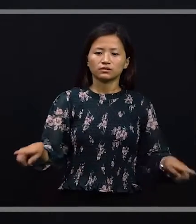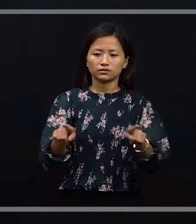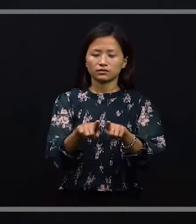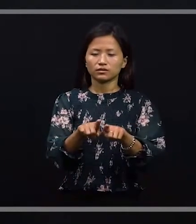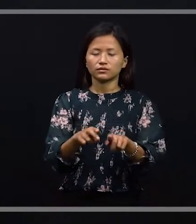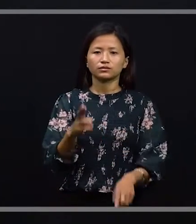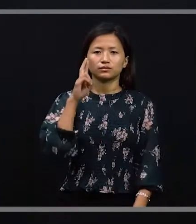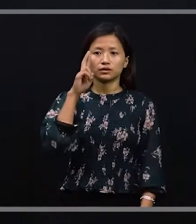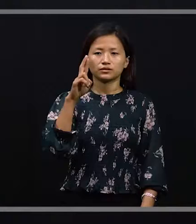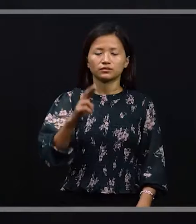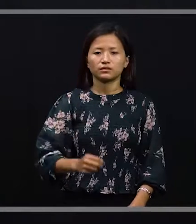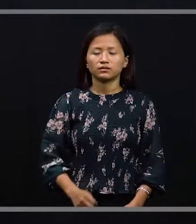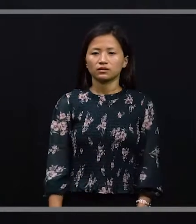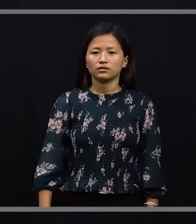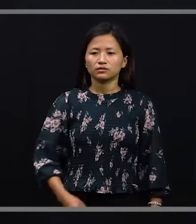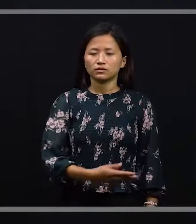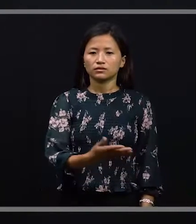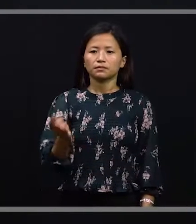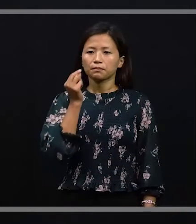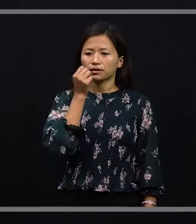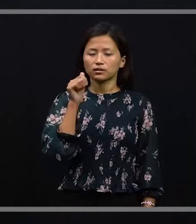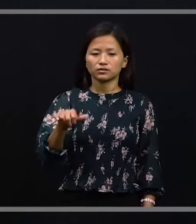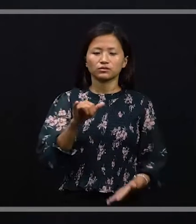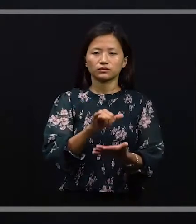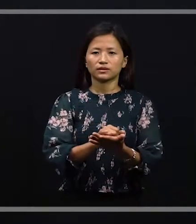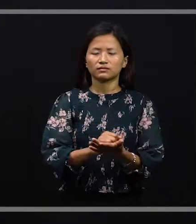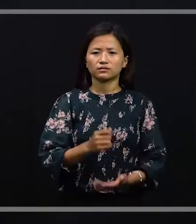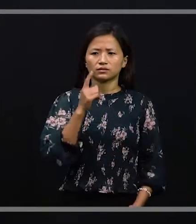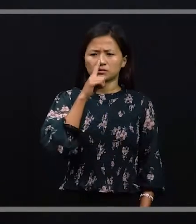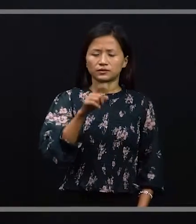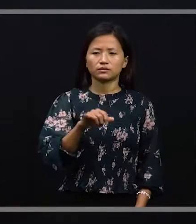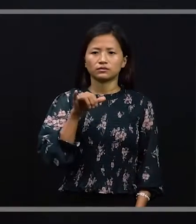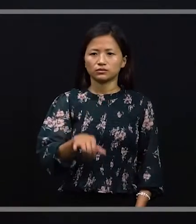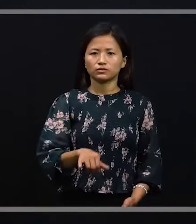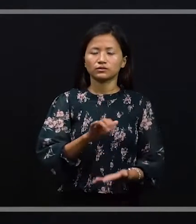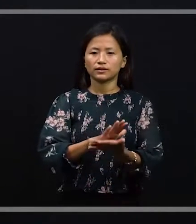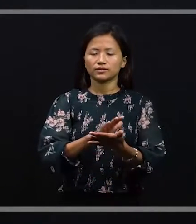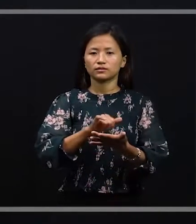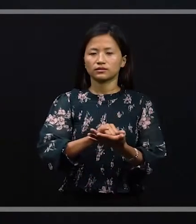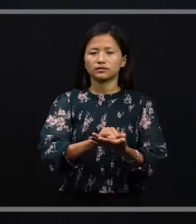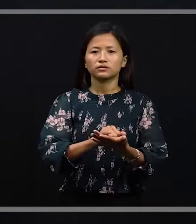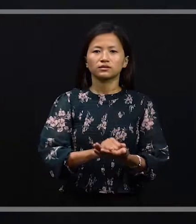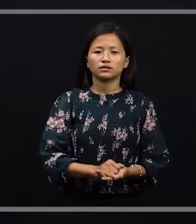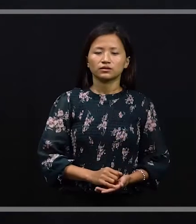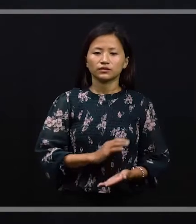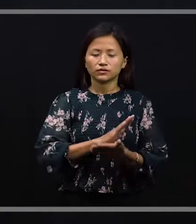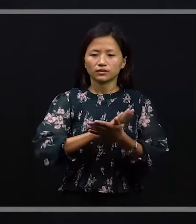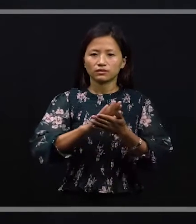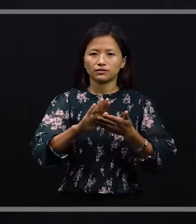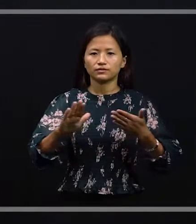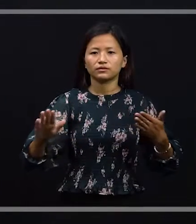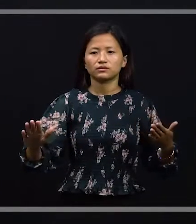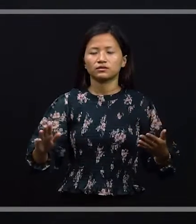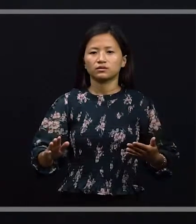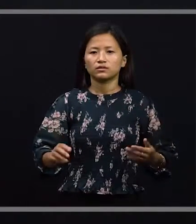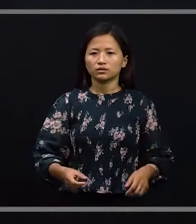they decided to kill the girl child at a very young age, or the moment she is born, right? So these social reformers,